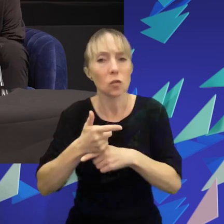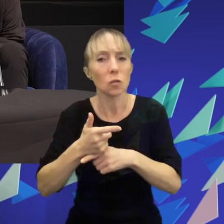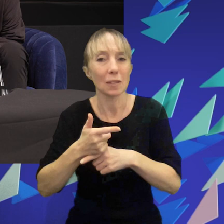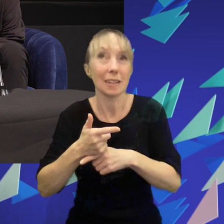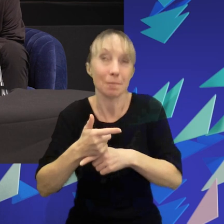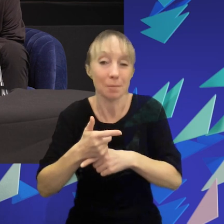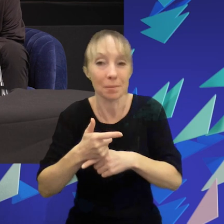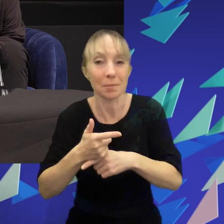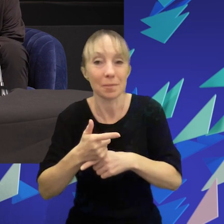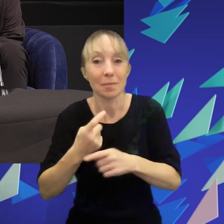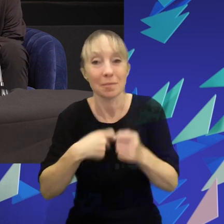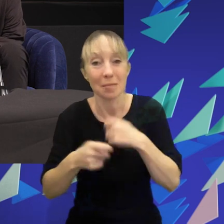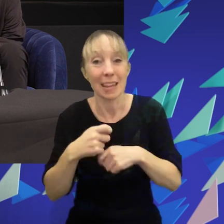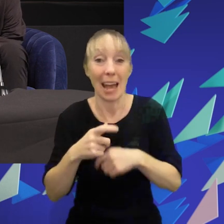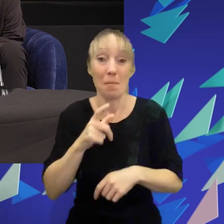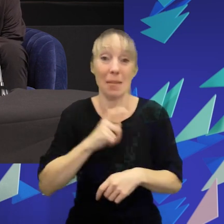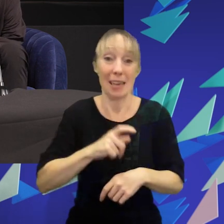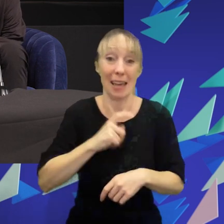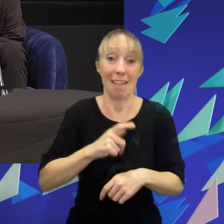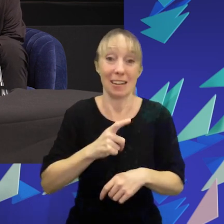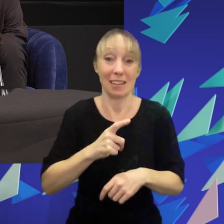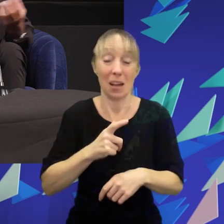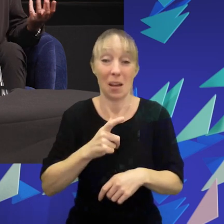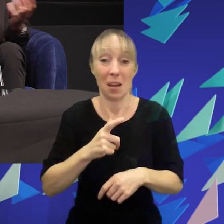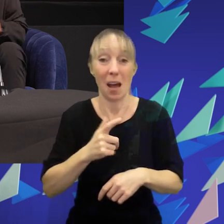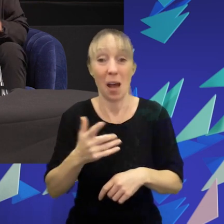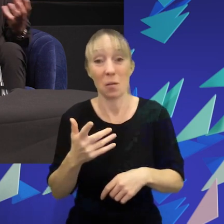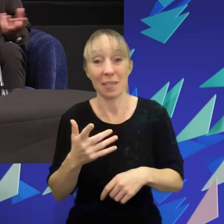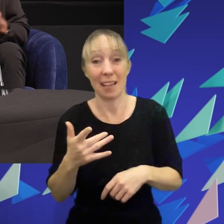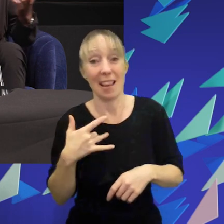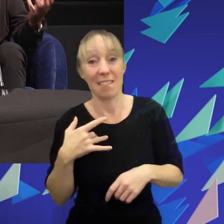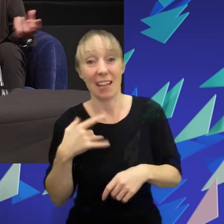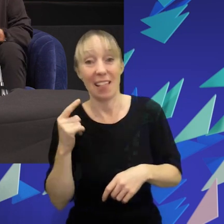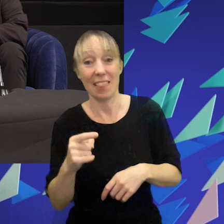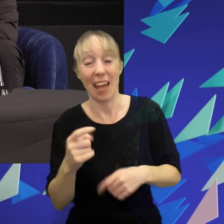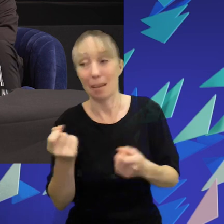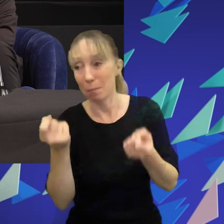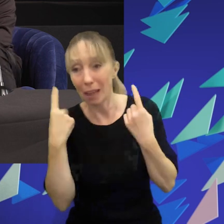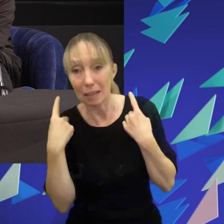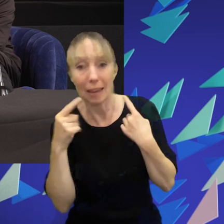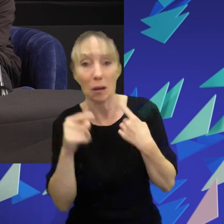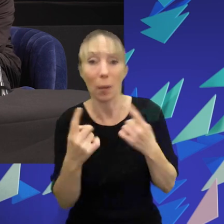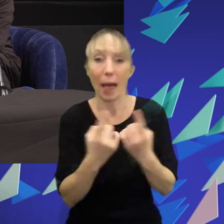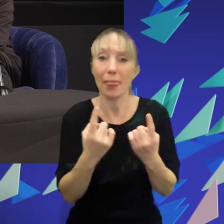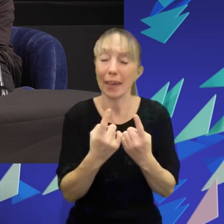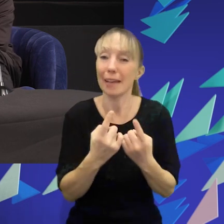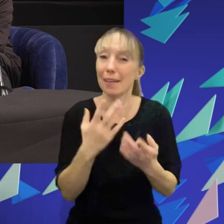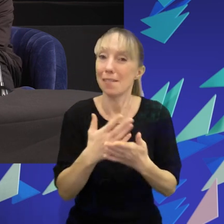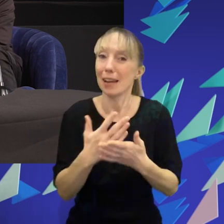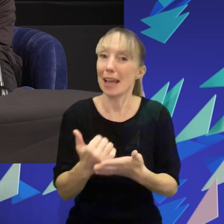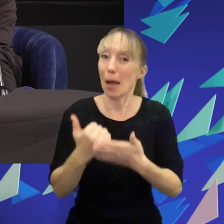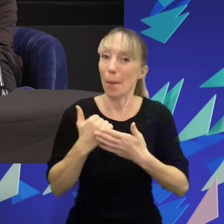became exactly what the character was going in because I was living exactly that misunderstanding or that thing. So that was very informing for